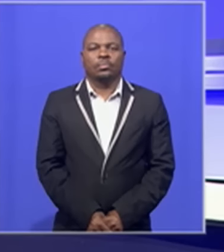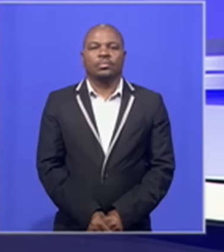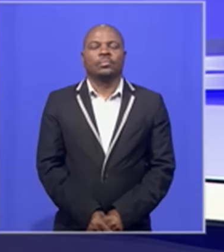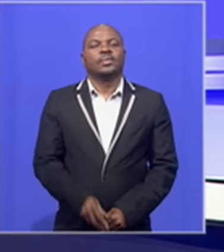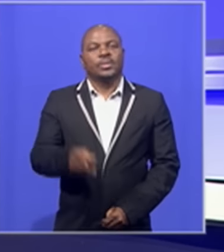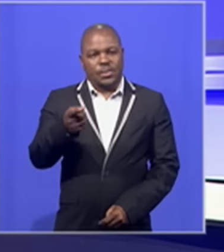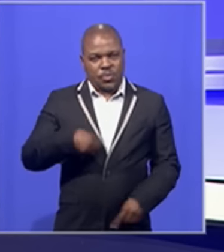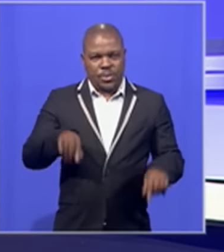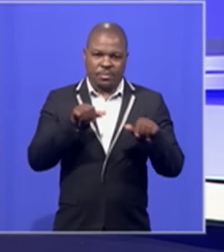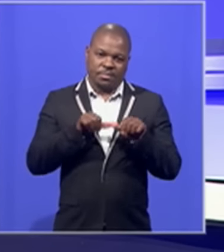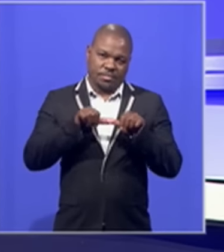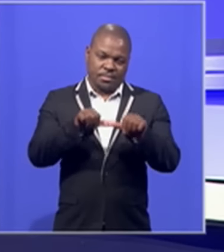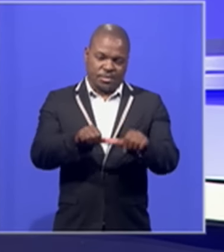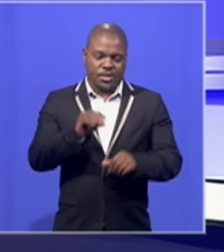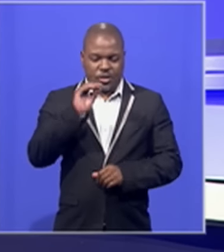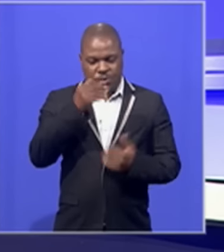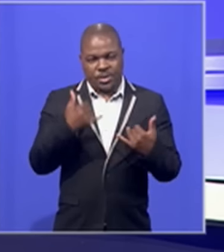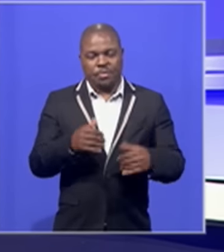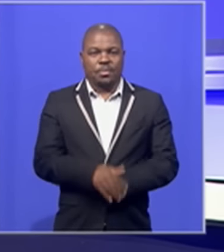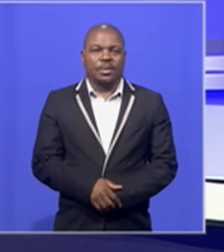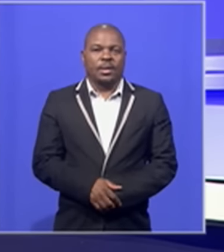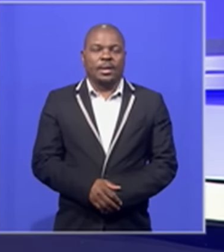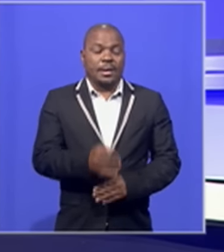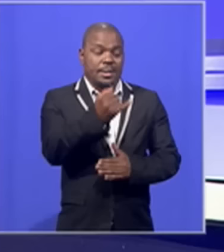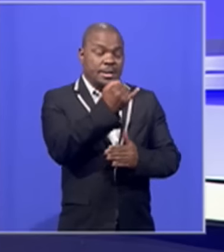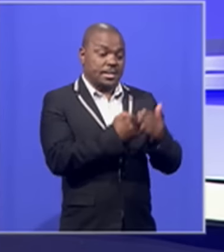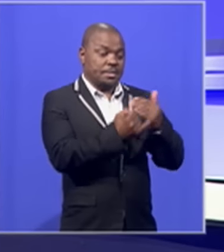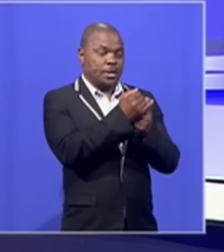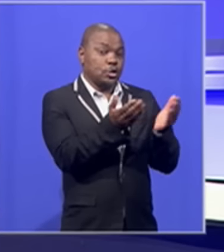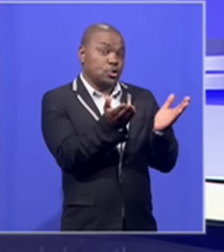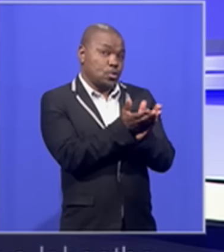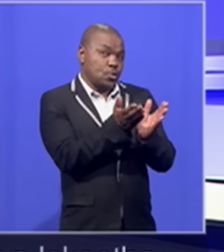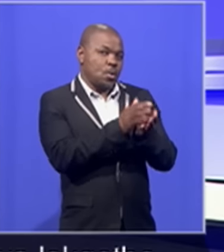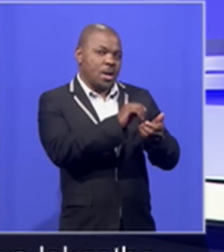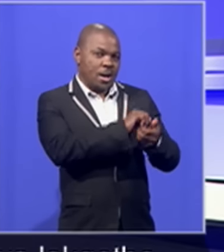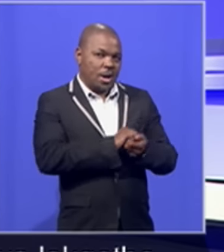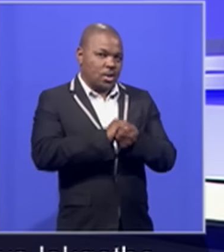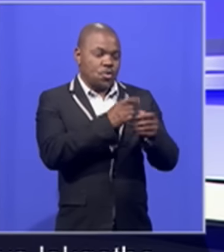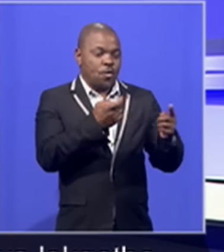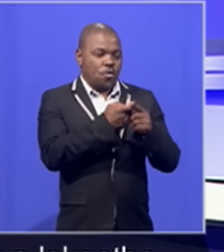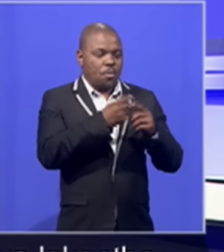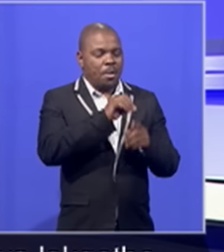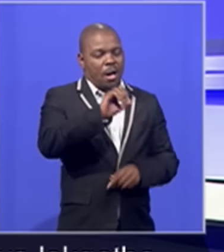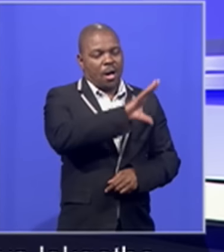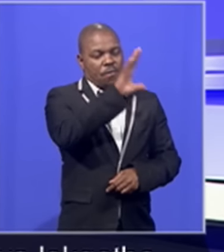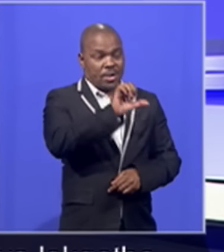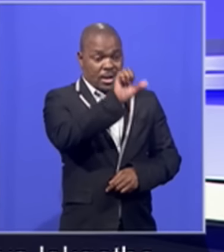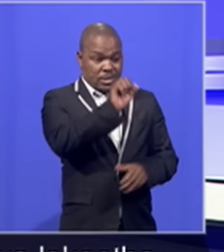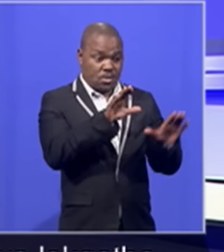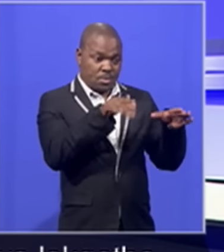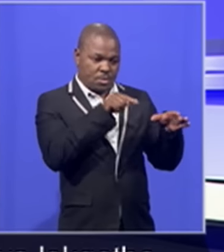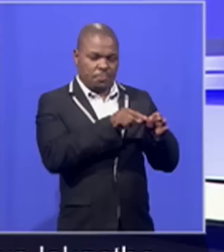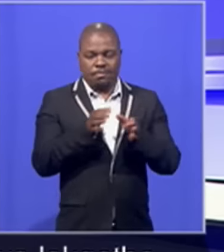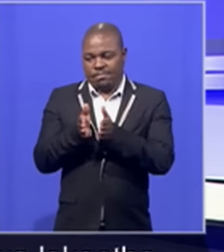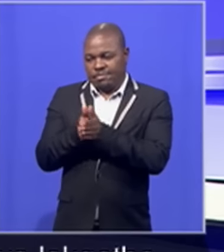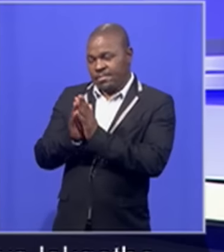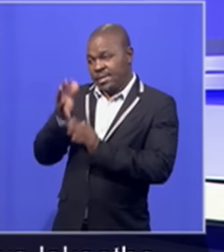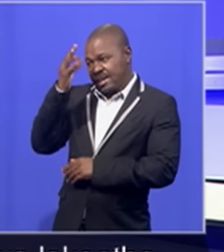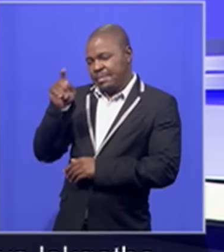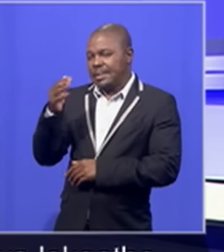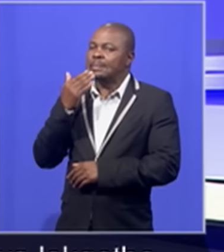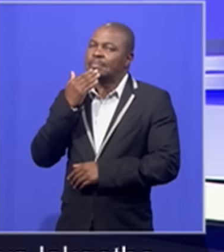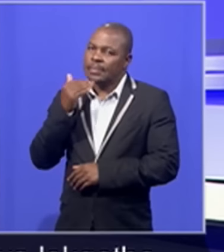Motho re tswella pele ka dikgang tsa rona. Independent School Association of Southern Africa e ikwetse go puso go